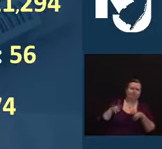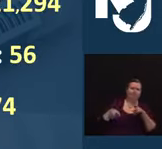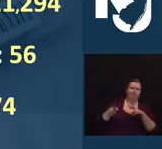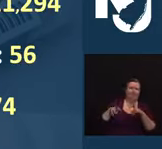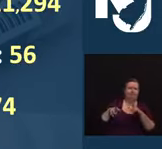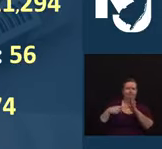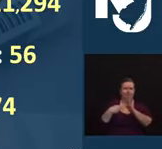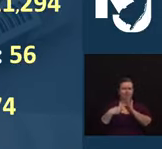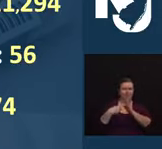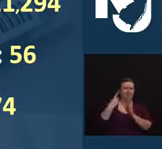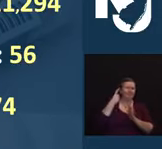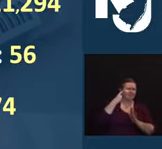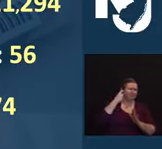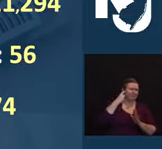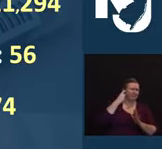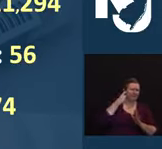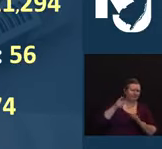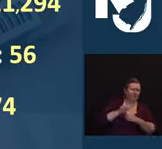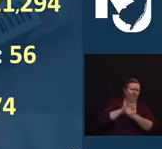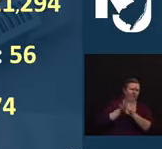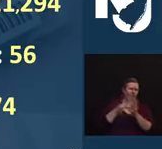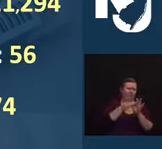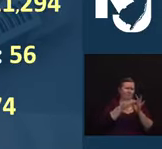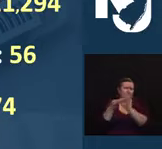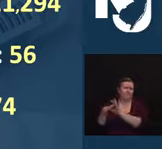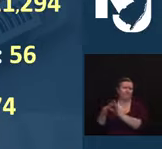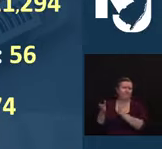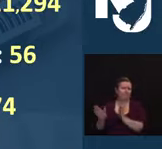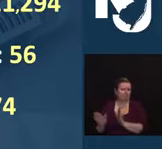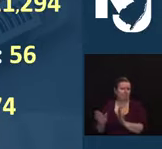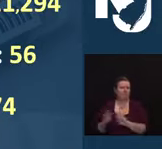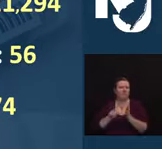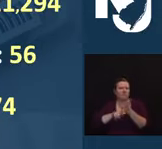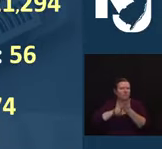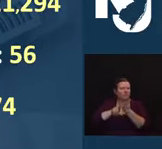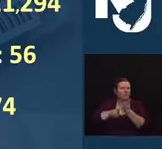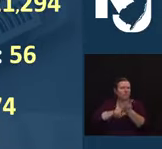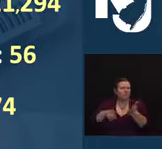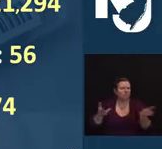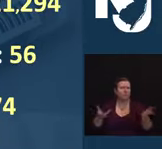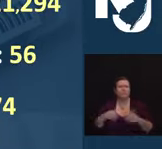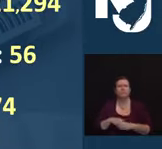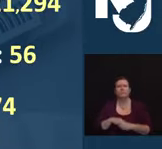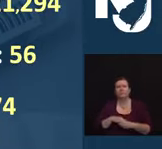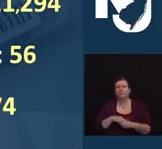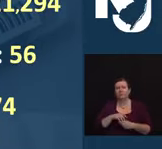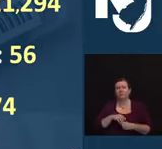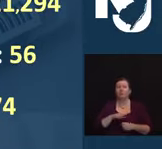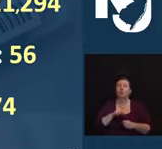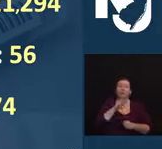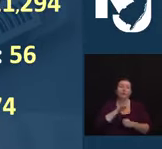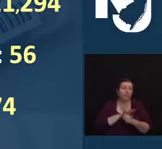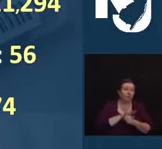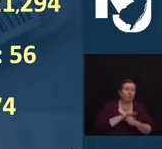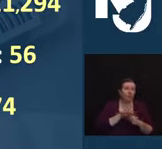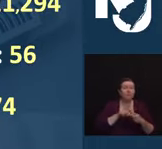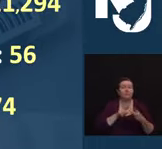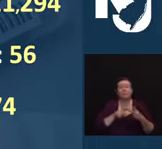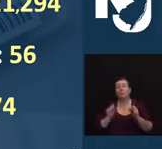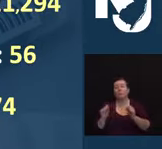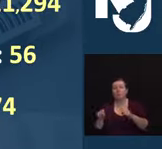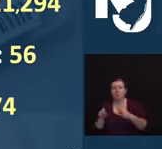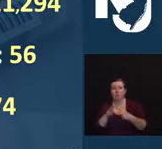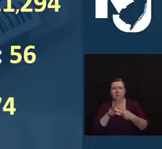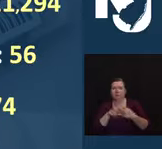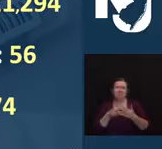passing has been determined as a confirmed COVID complication or a probable death, they are gone, and we honor them